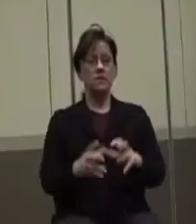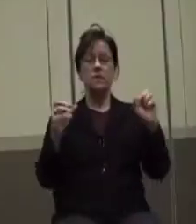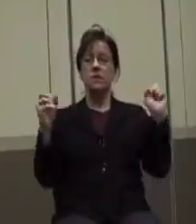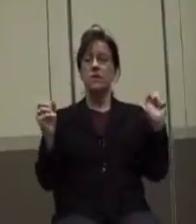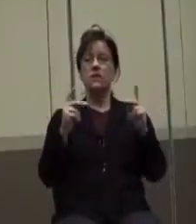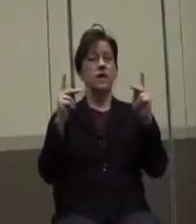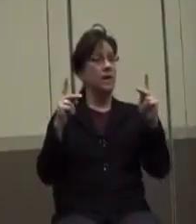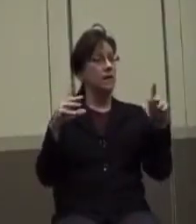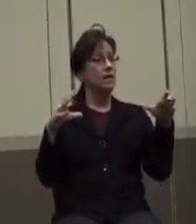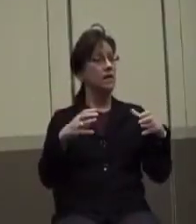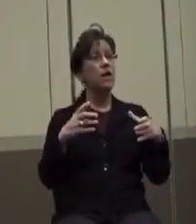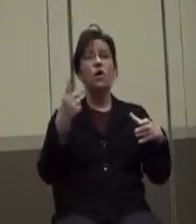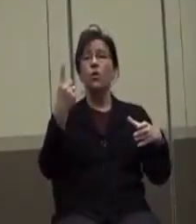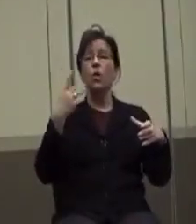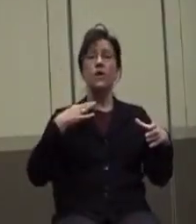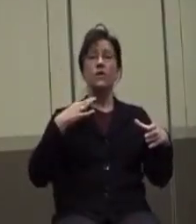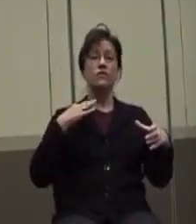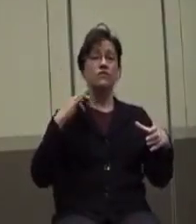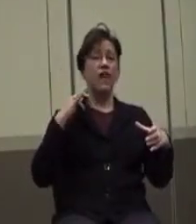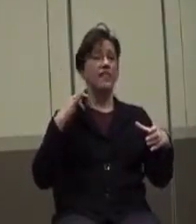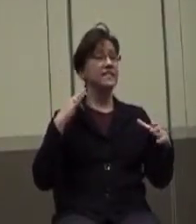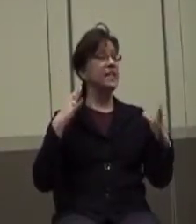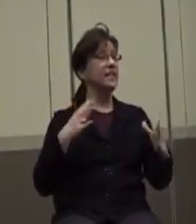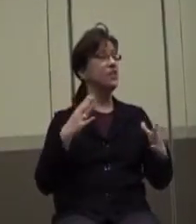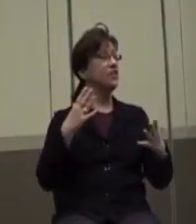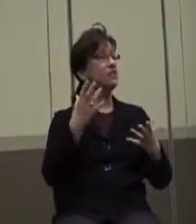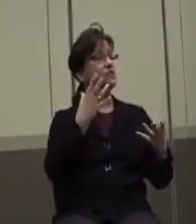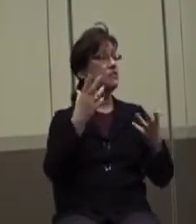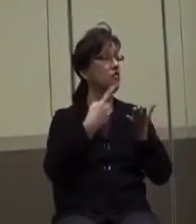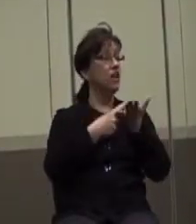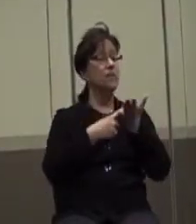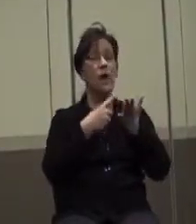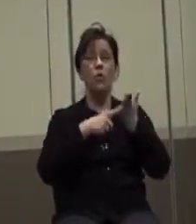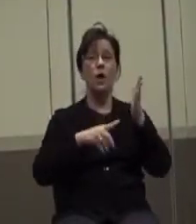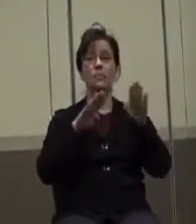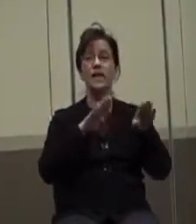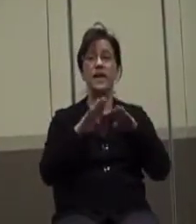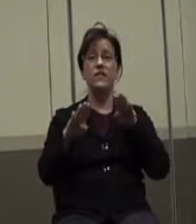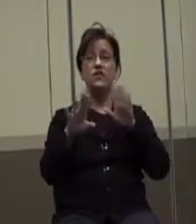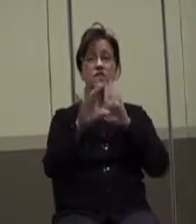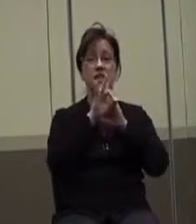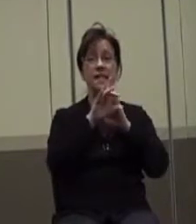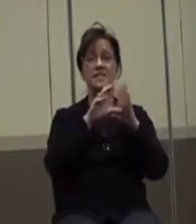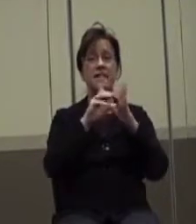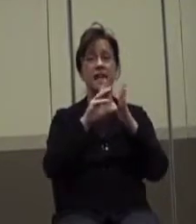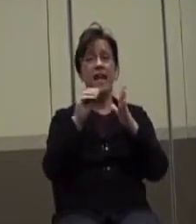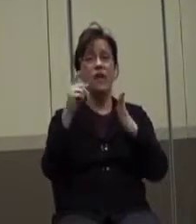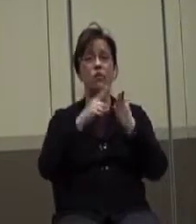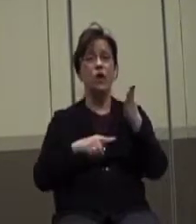All right, do we have a group that would like to volunteer in terms of what behavior they selected and what they came up with?